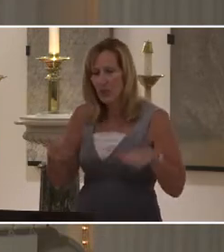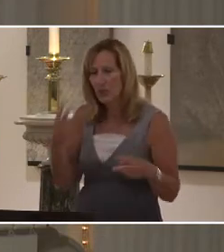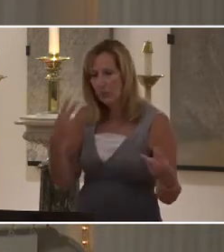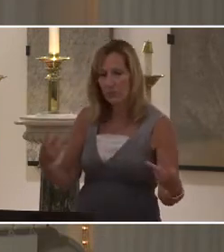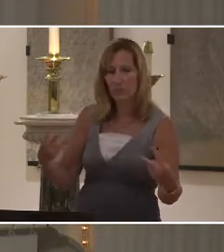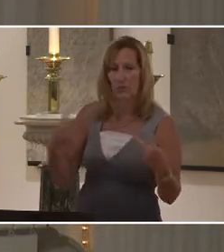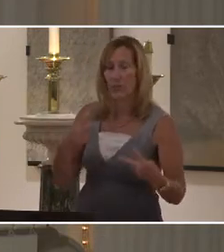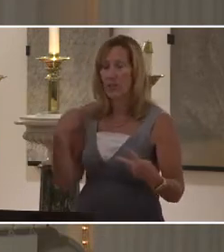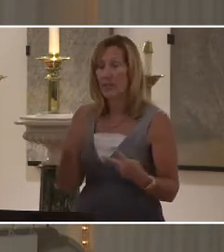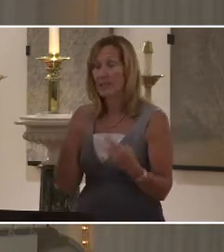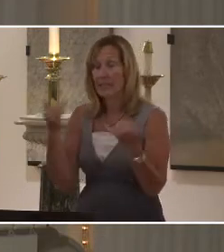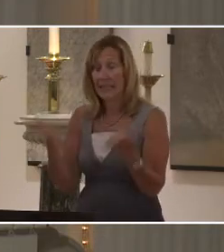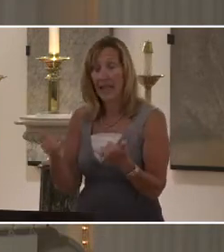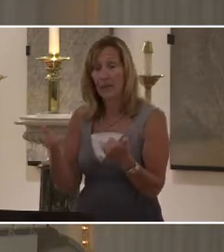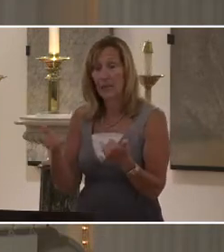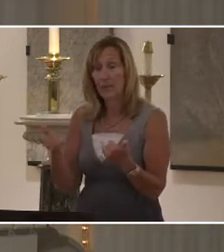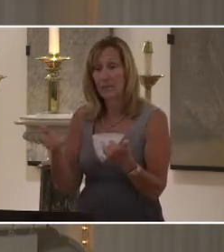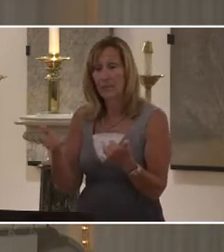the face.